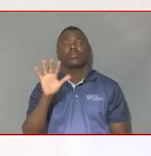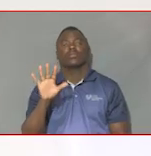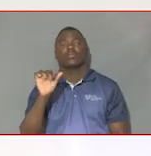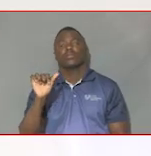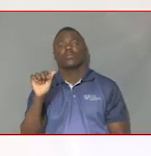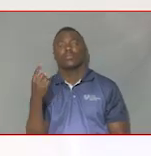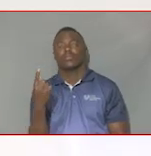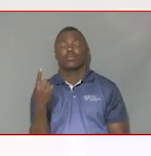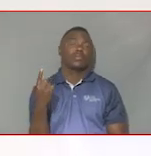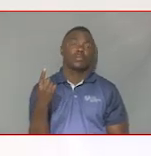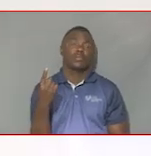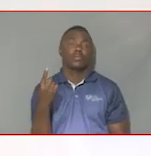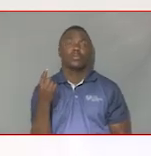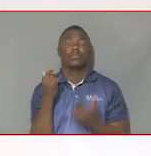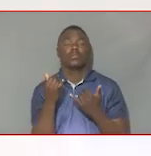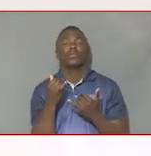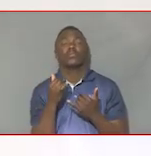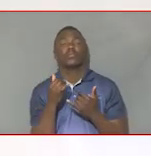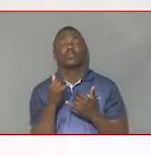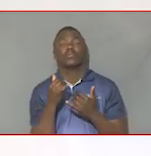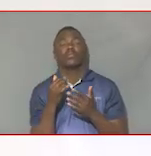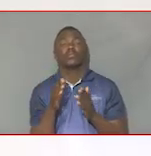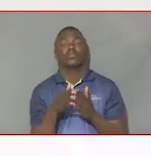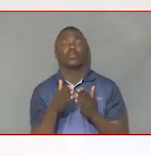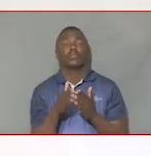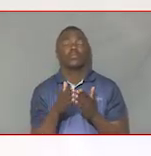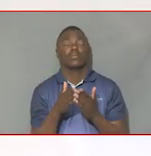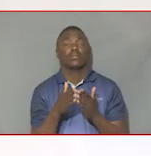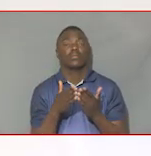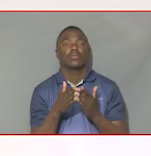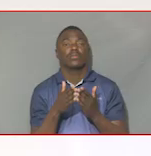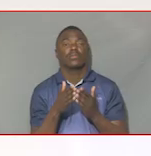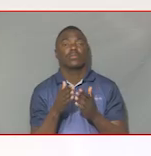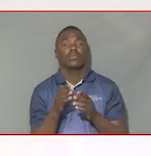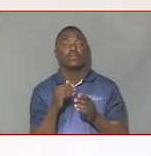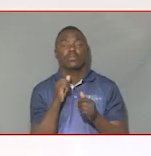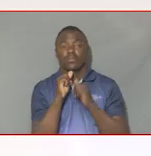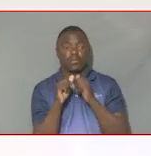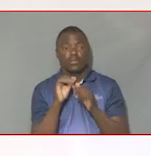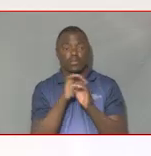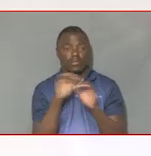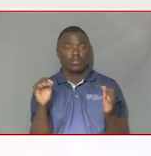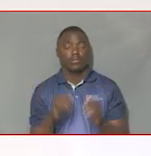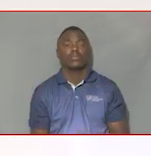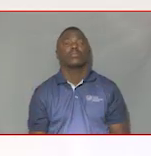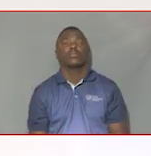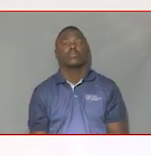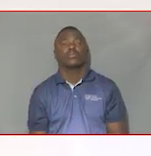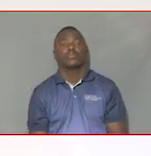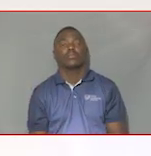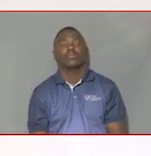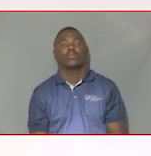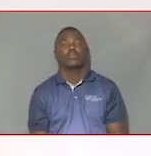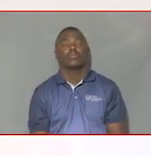6561. Now, people, the total possible outcomes without a 5, no 5. So if I take 5